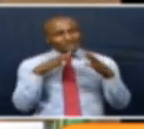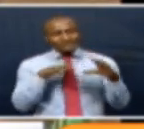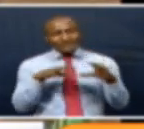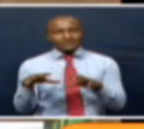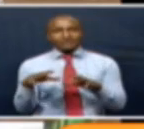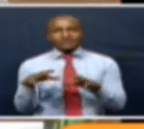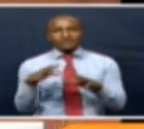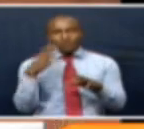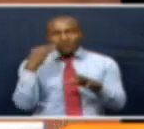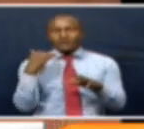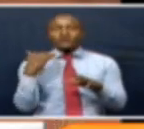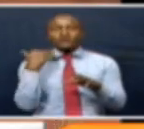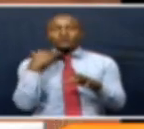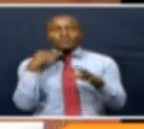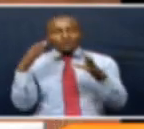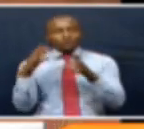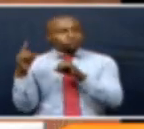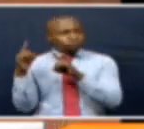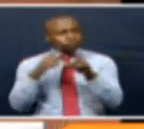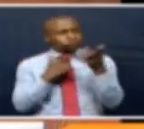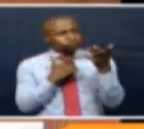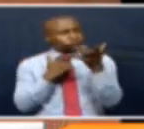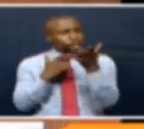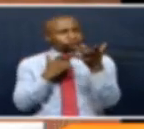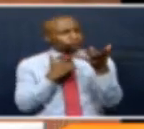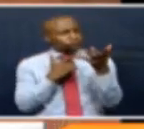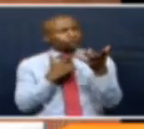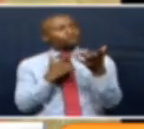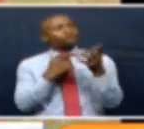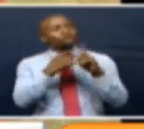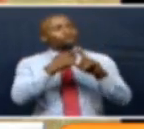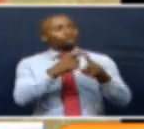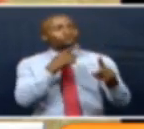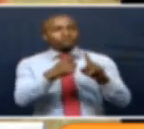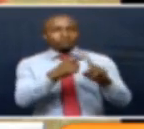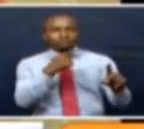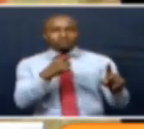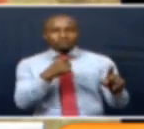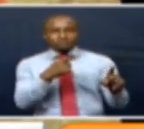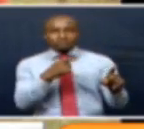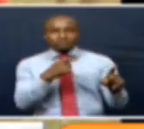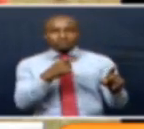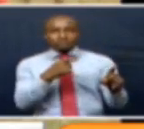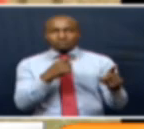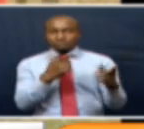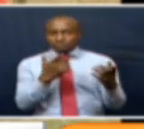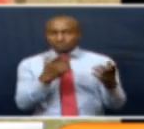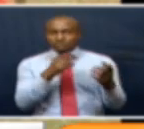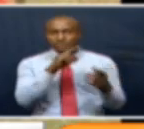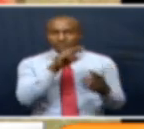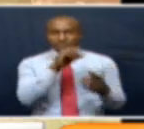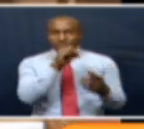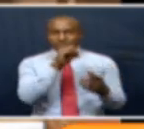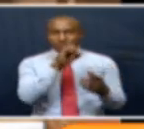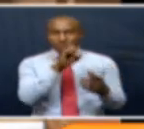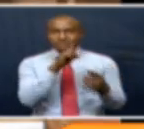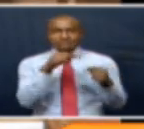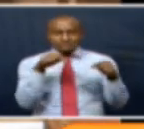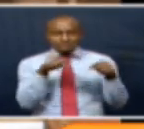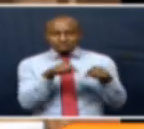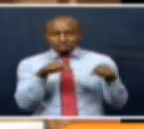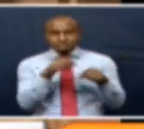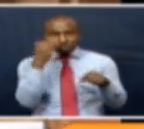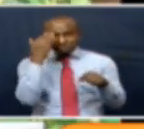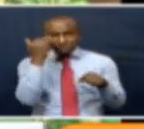raid by a gang armed with guns and crude weapons. What left Rose Nasimiu in more panic is the fact